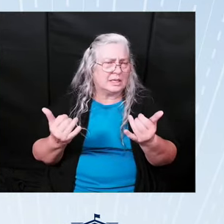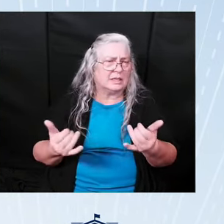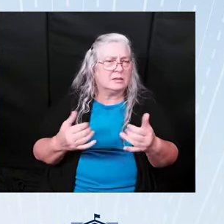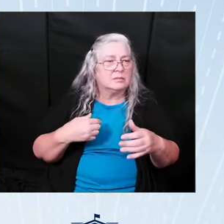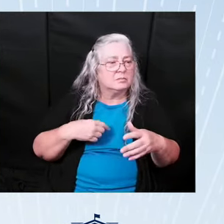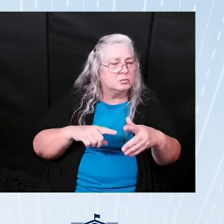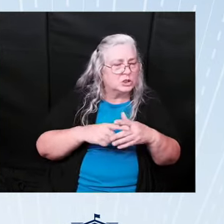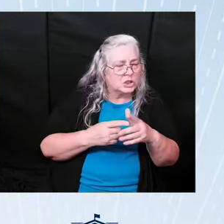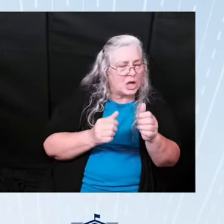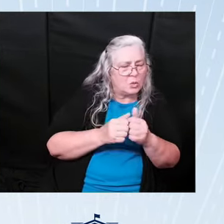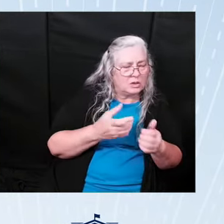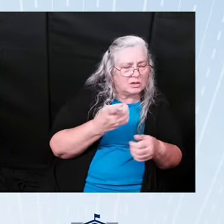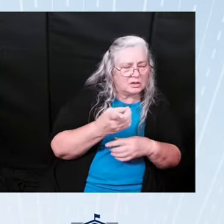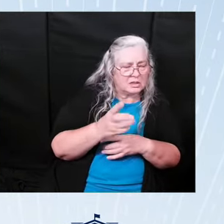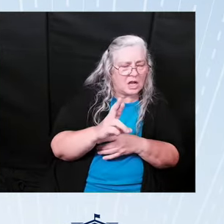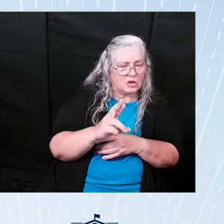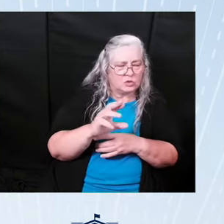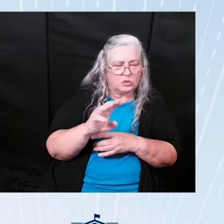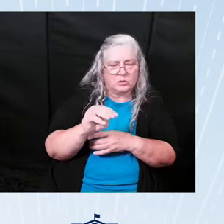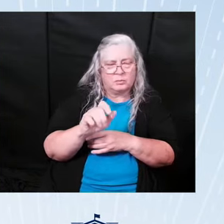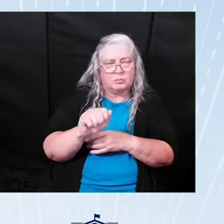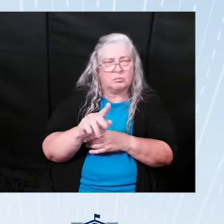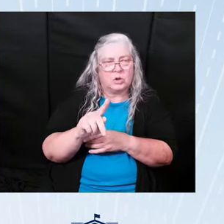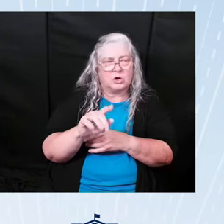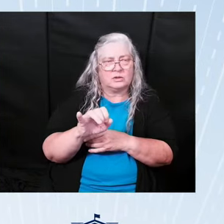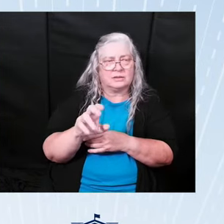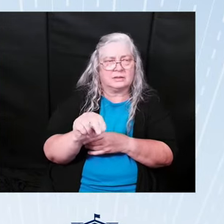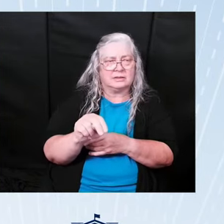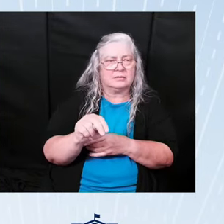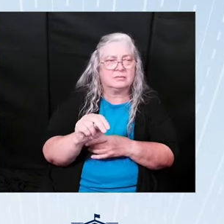I wasn't ready for that question. But